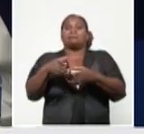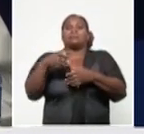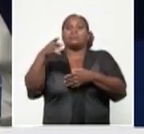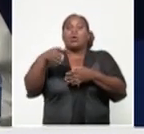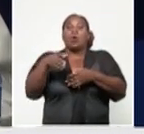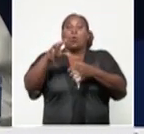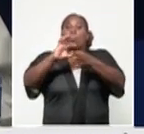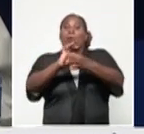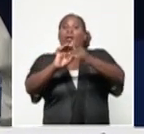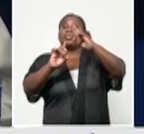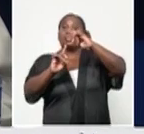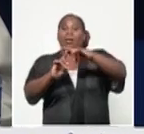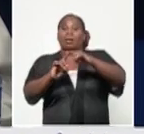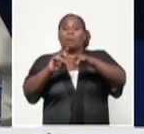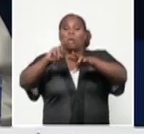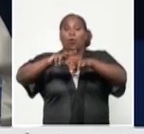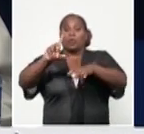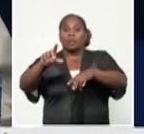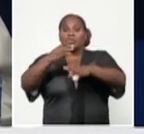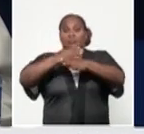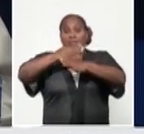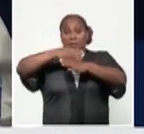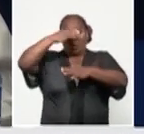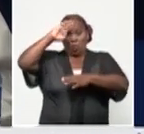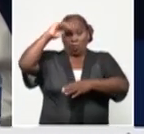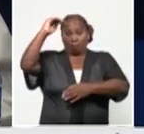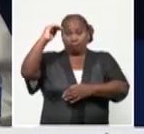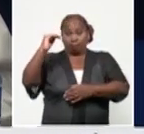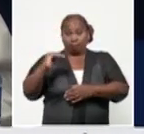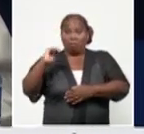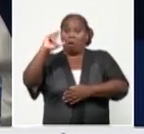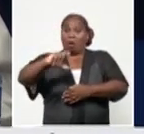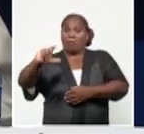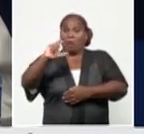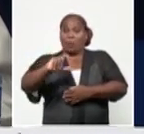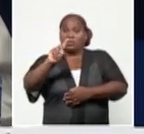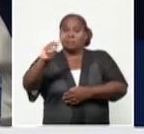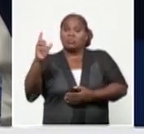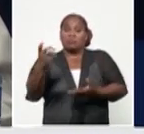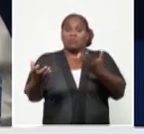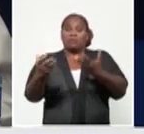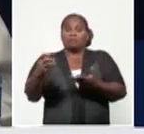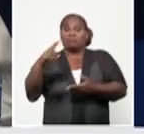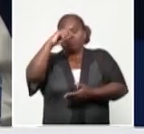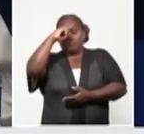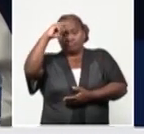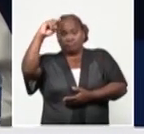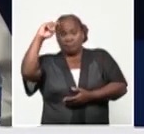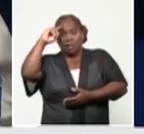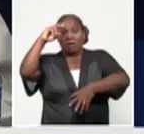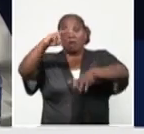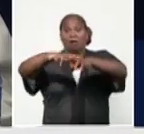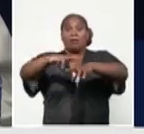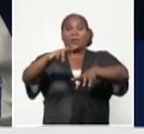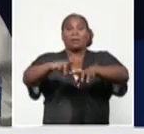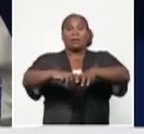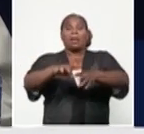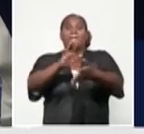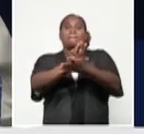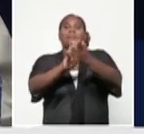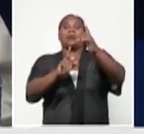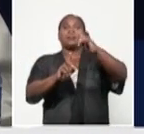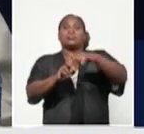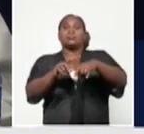Camagüey, Cienfuegos, Sancti Spíritus, La Habana, Matanzas, Pinar del Río, Ciego de Ávila, and Las